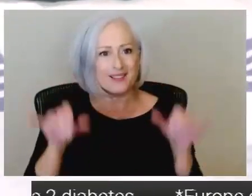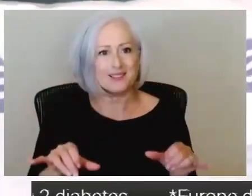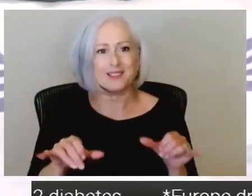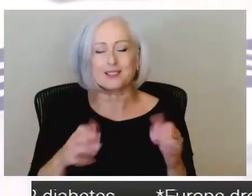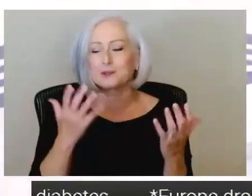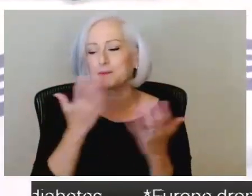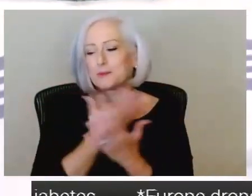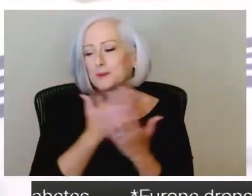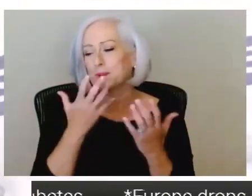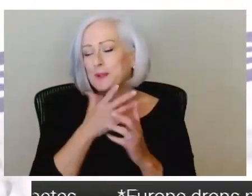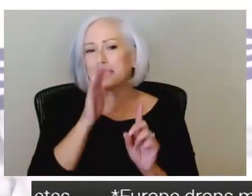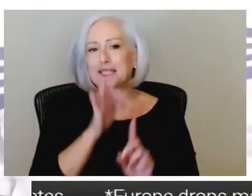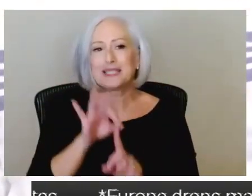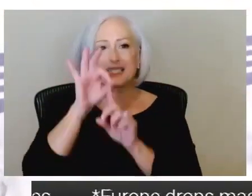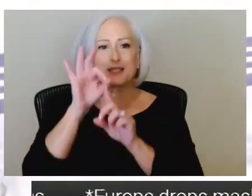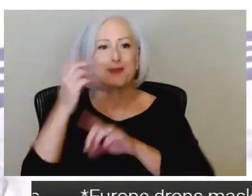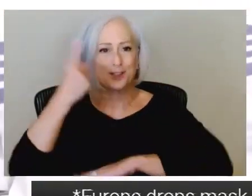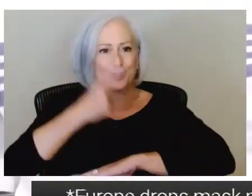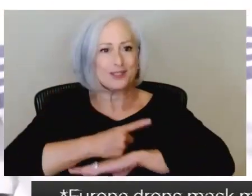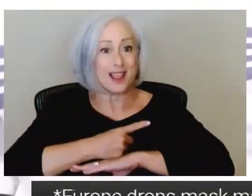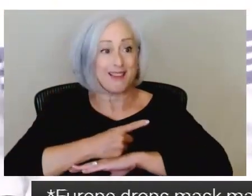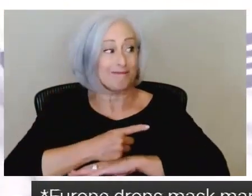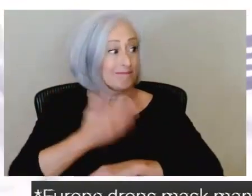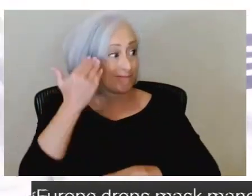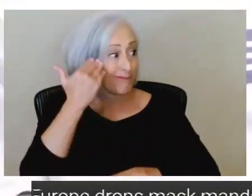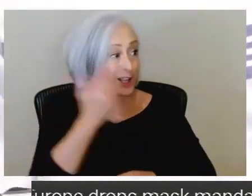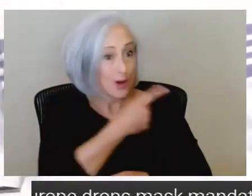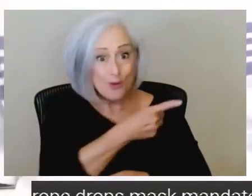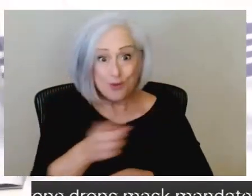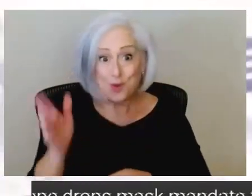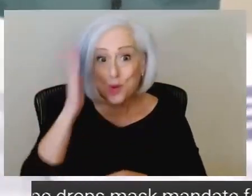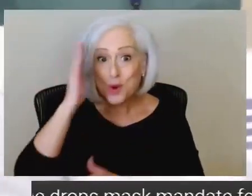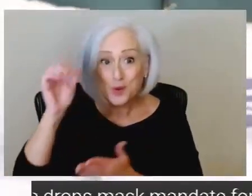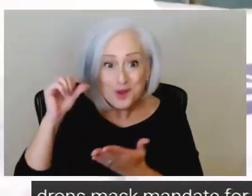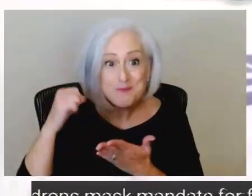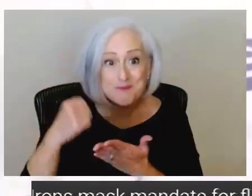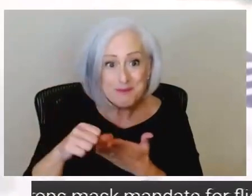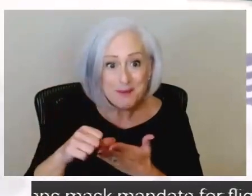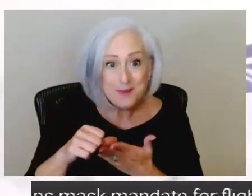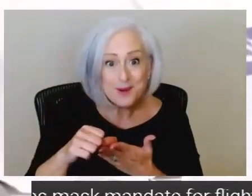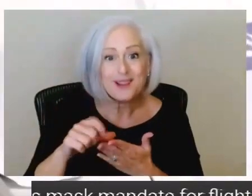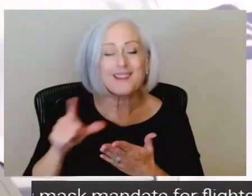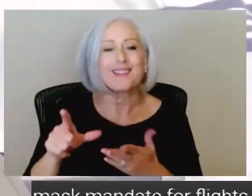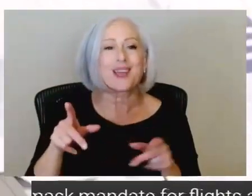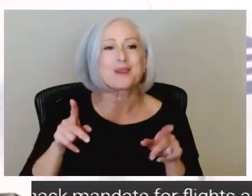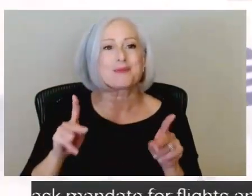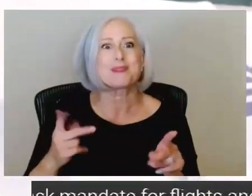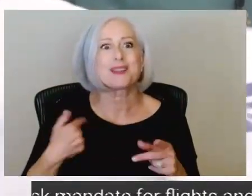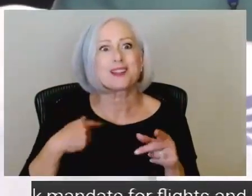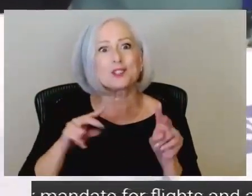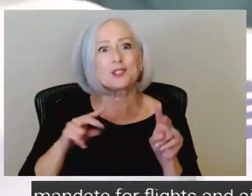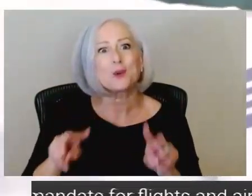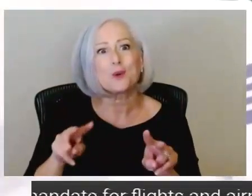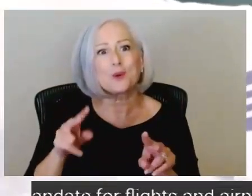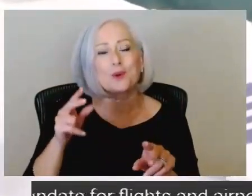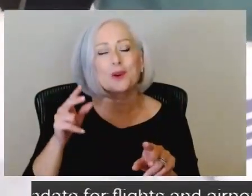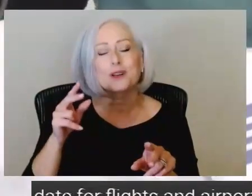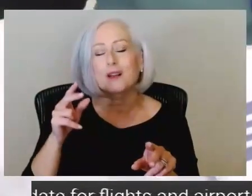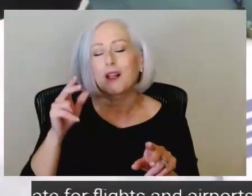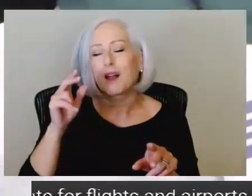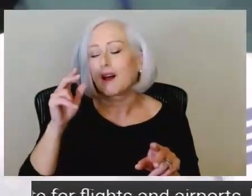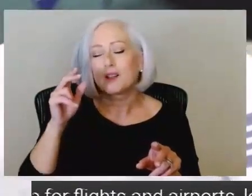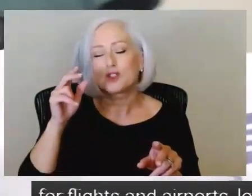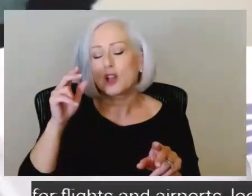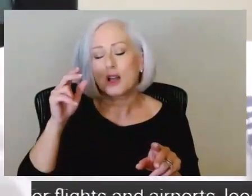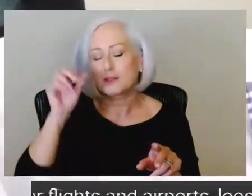that I know we're all going to remember because they've been so gracious as to let us come along for this journey. And I'm